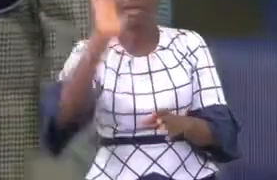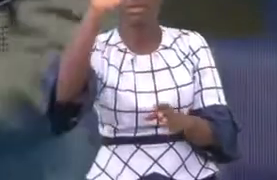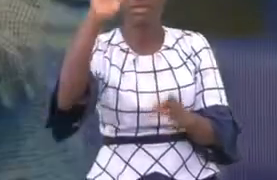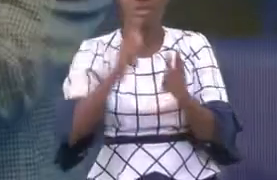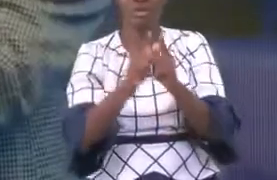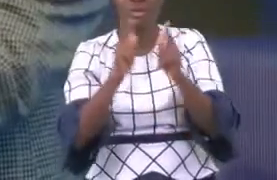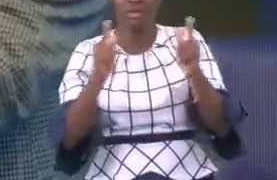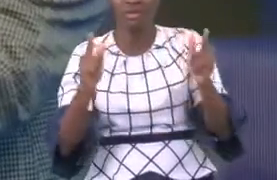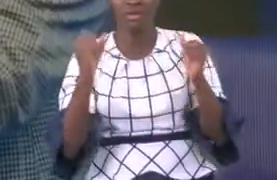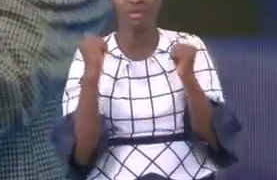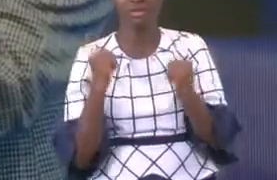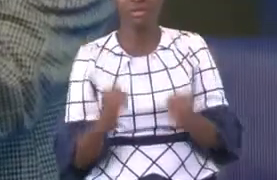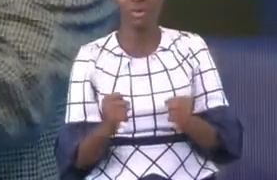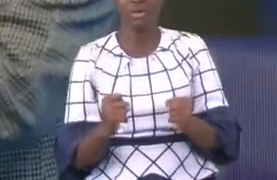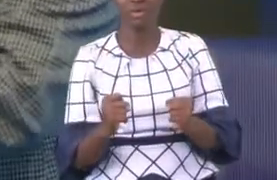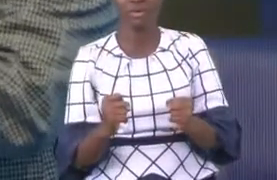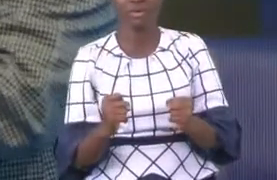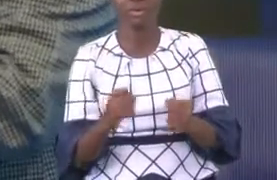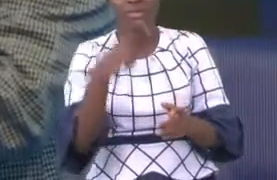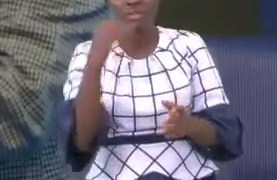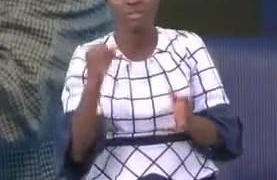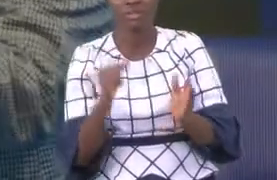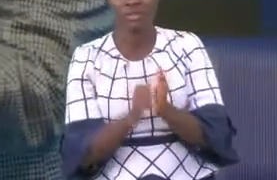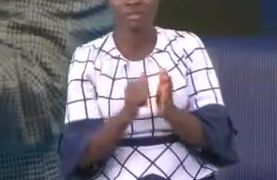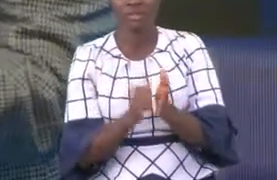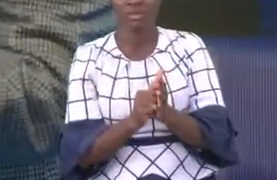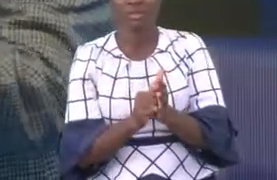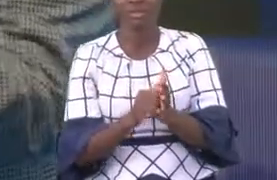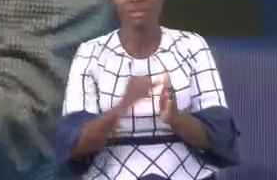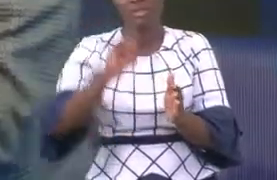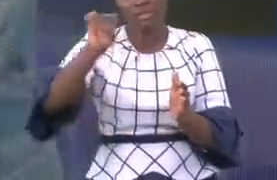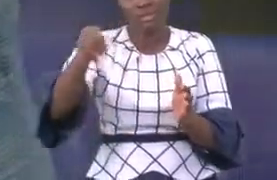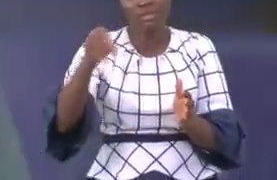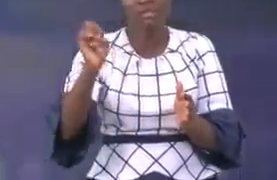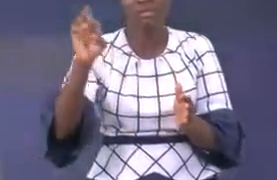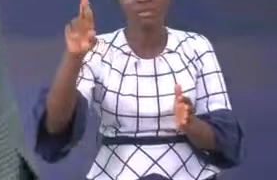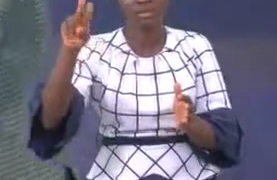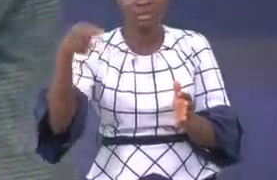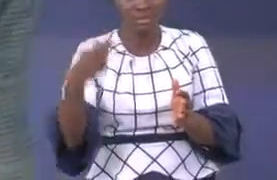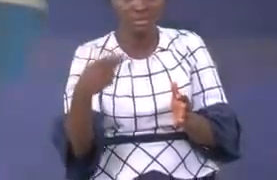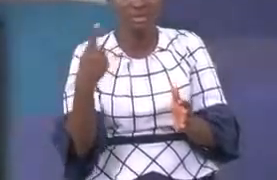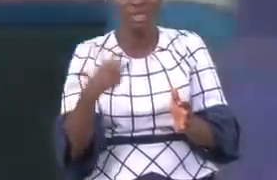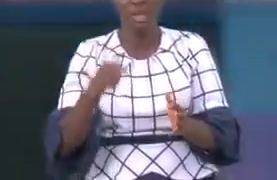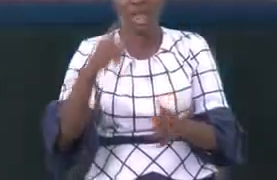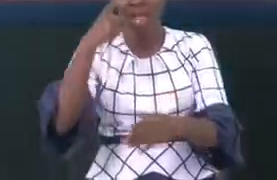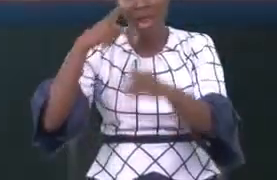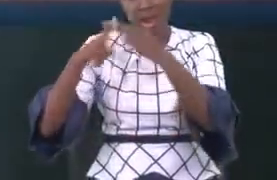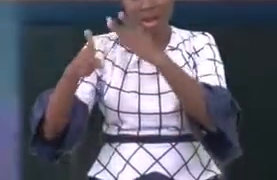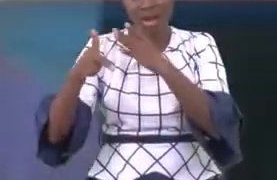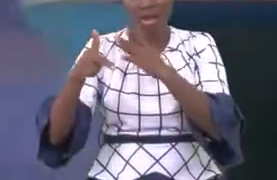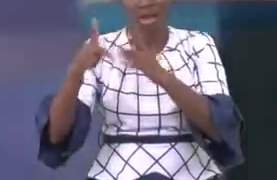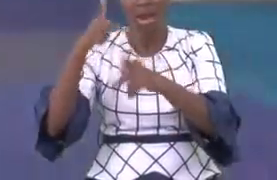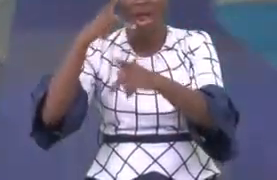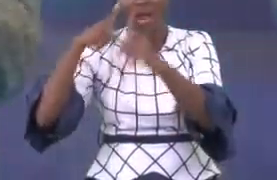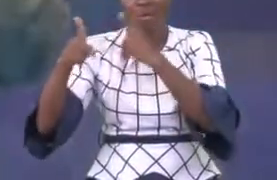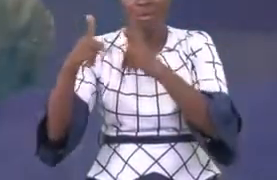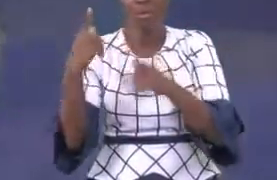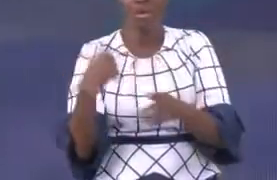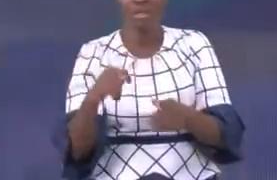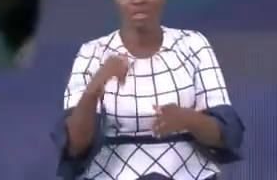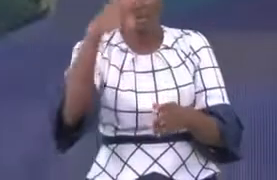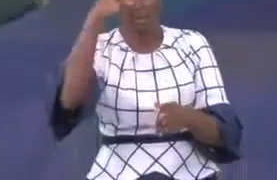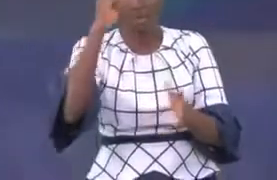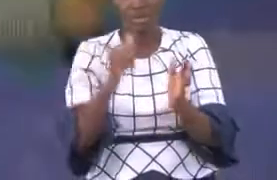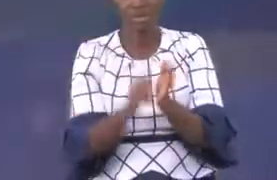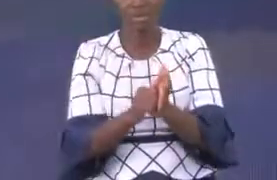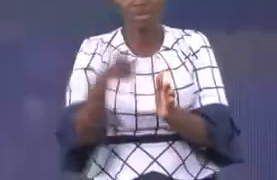prophet, Jeremiah, the one that God sent to speak to the nations and to speak to you and to speak to me. He